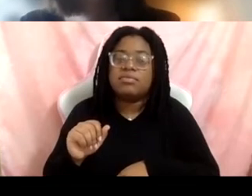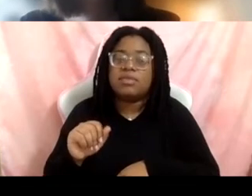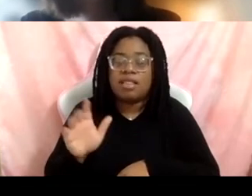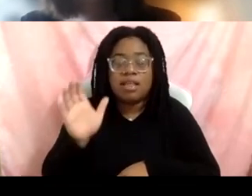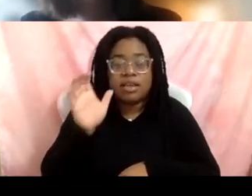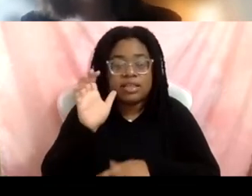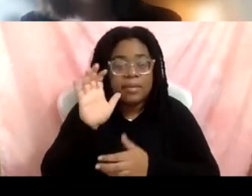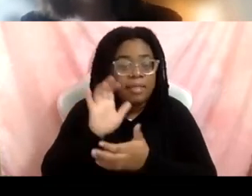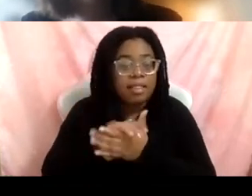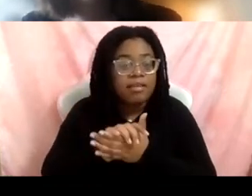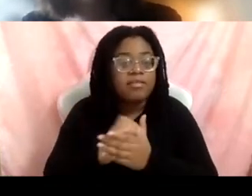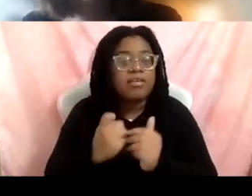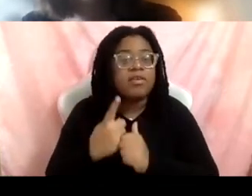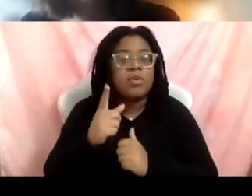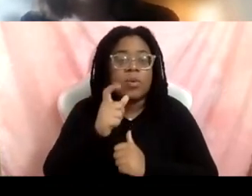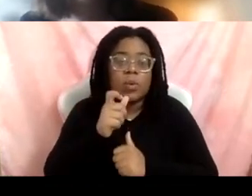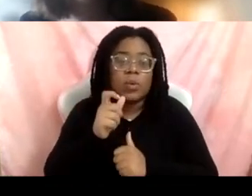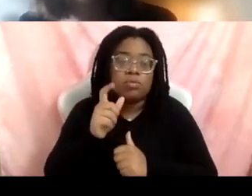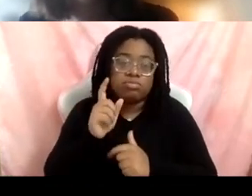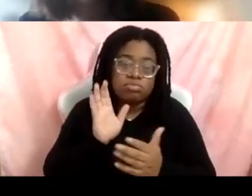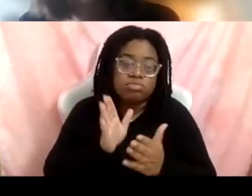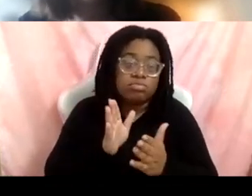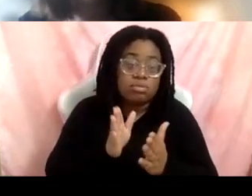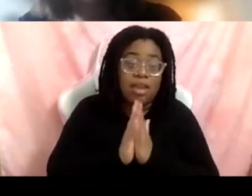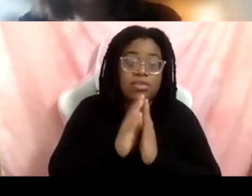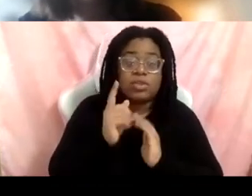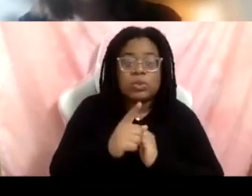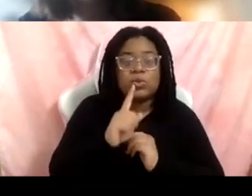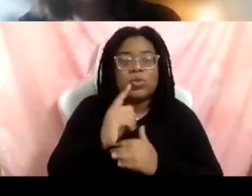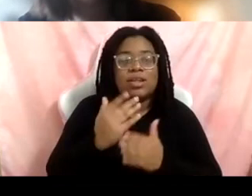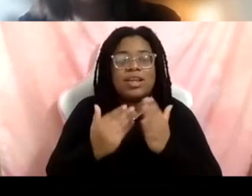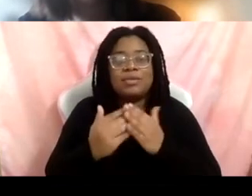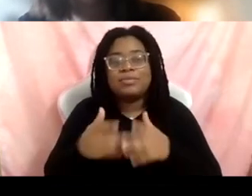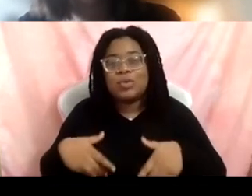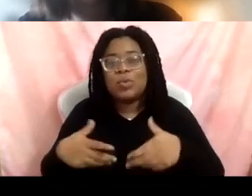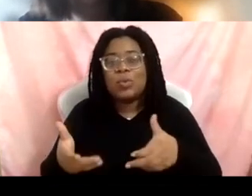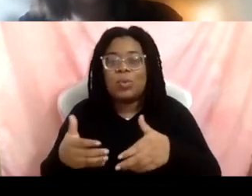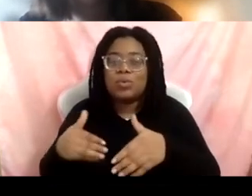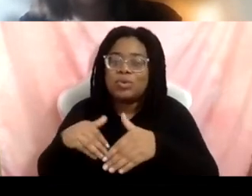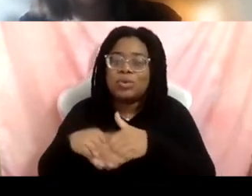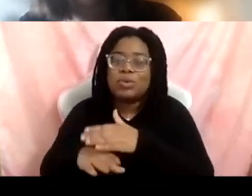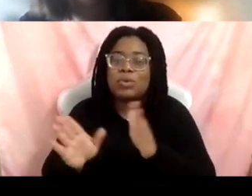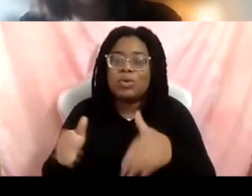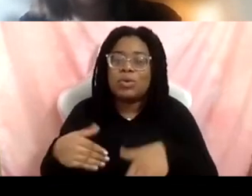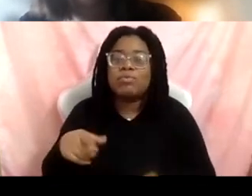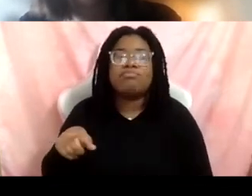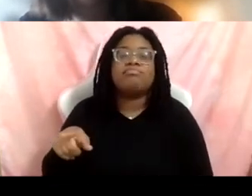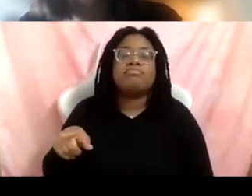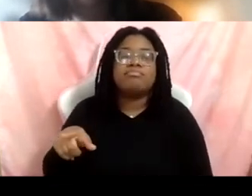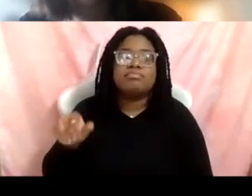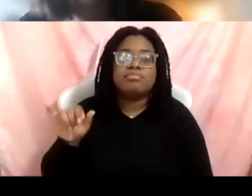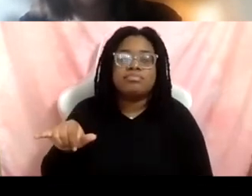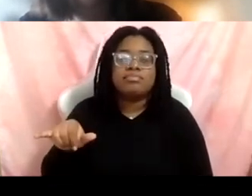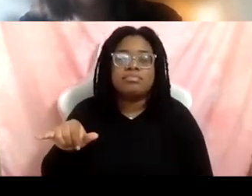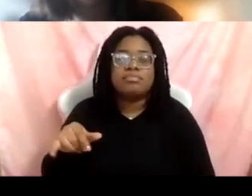listening and believing to everyone who comes to you with, because like it's pretty easy for me to roll into a room and everyone to say, oh, that kid